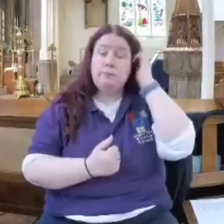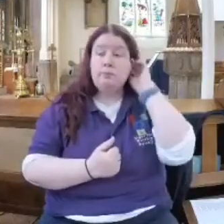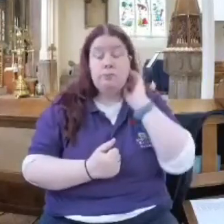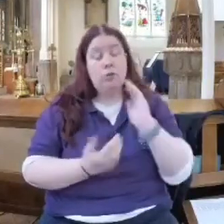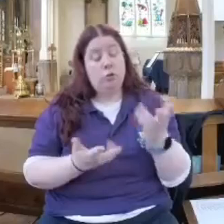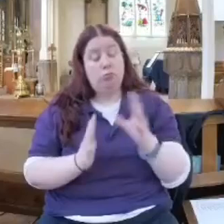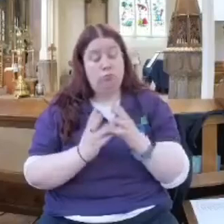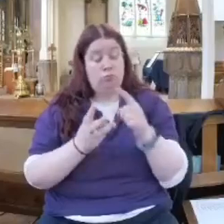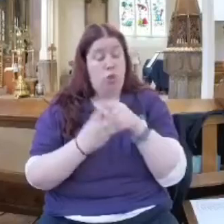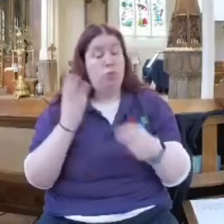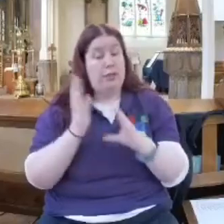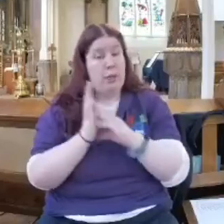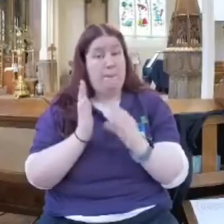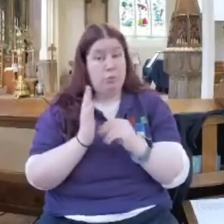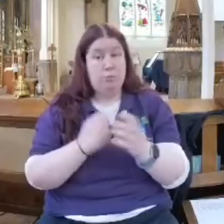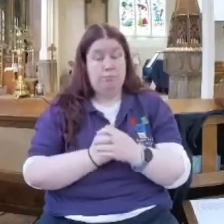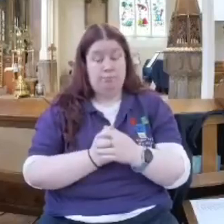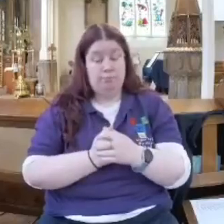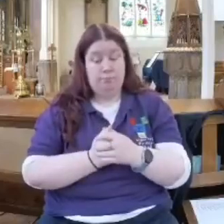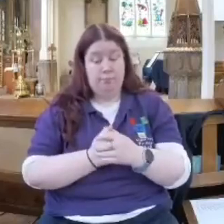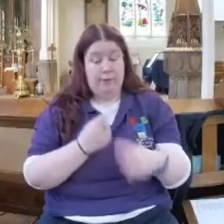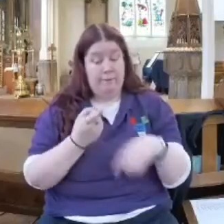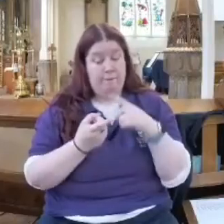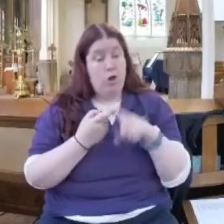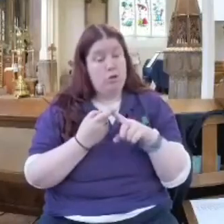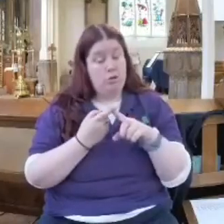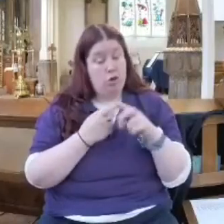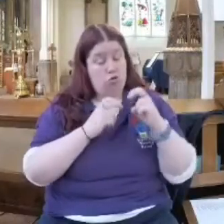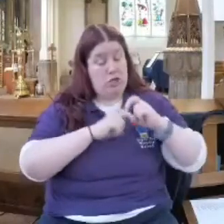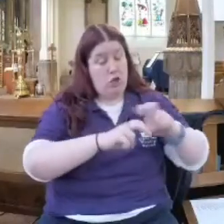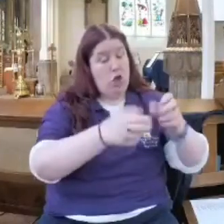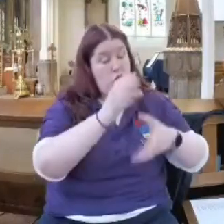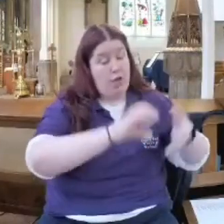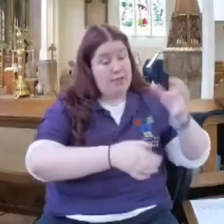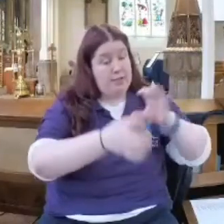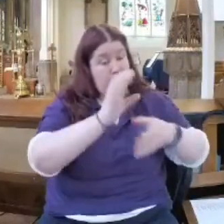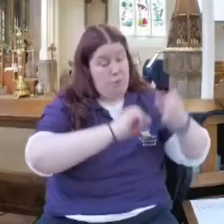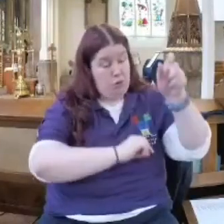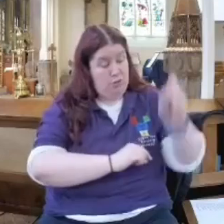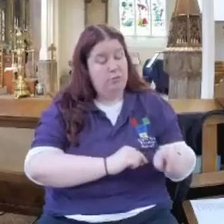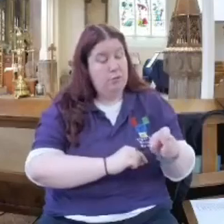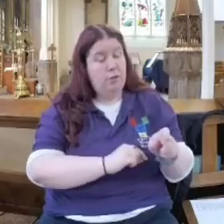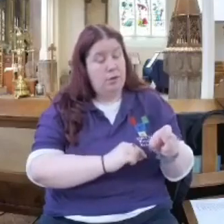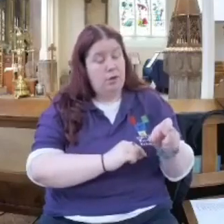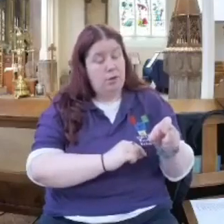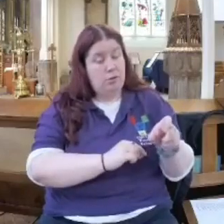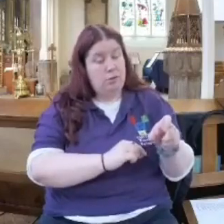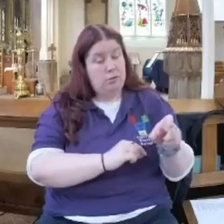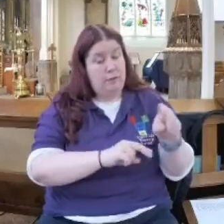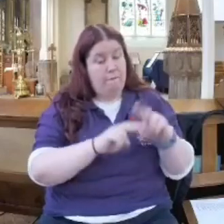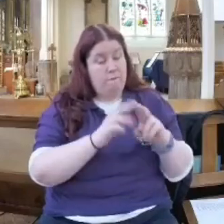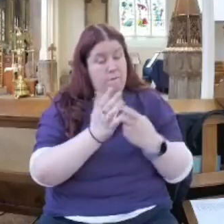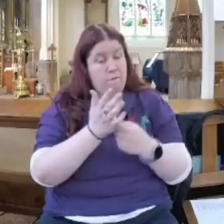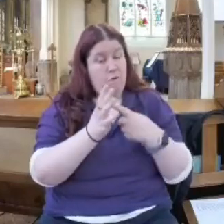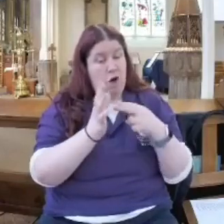3 examples. And I choose first a research scientist, absolutely at the top of his work. Francis